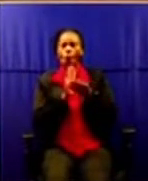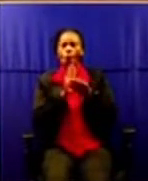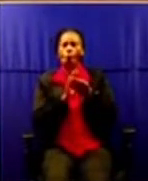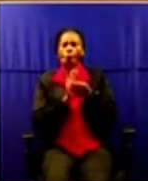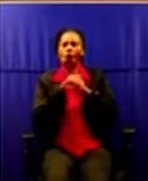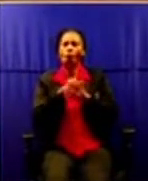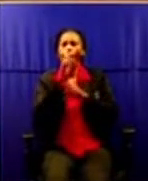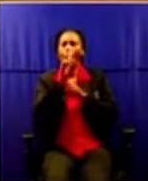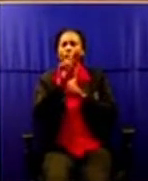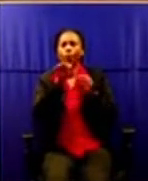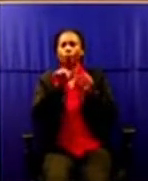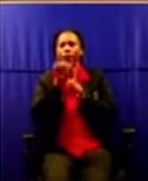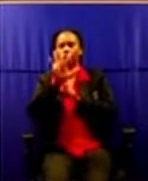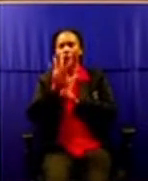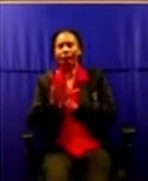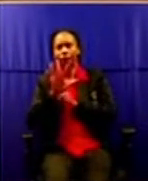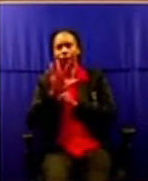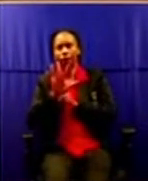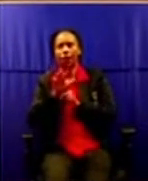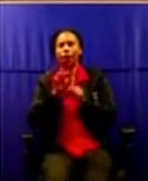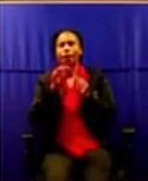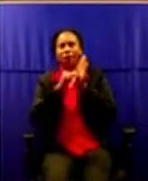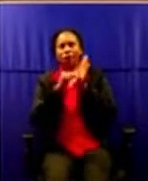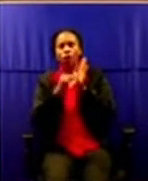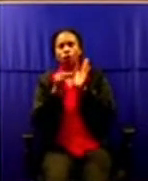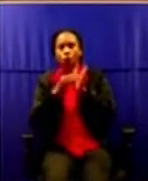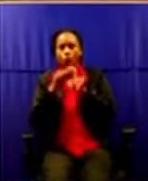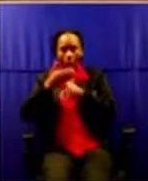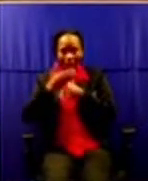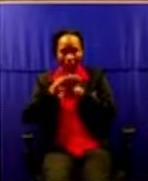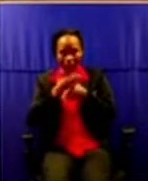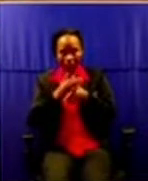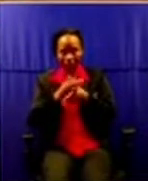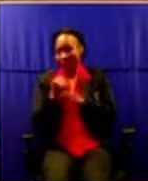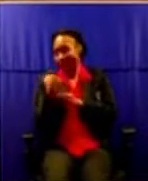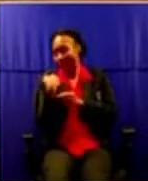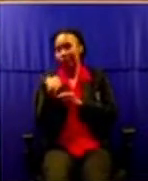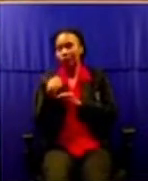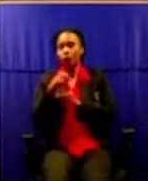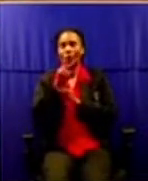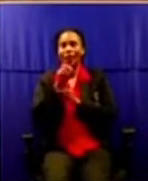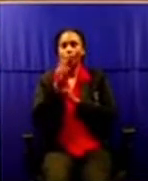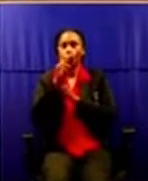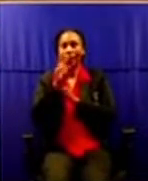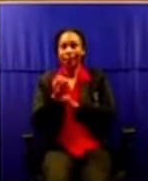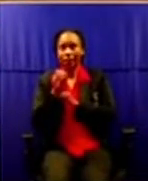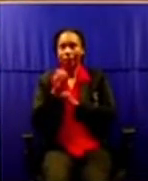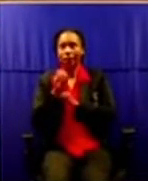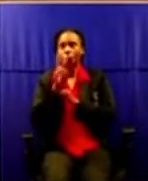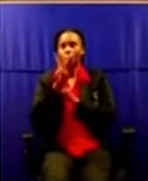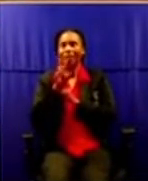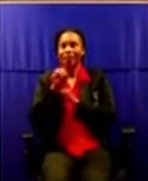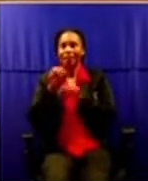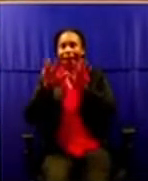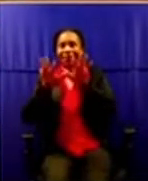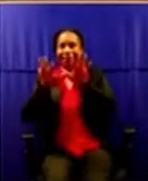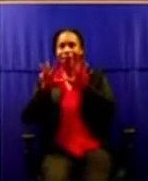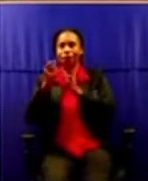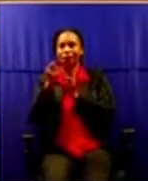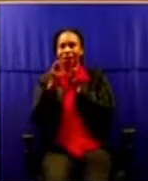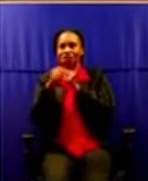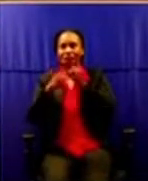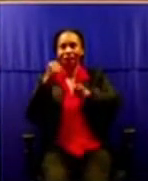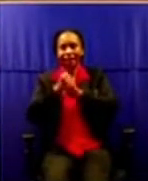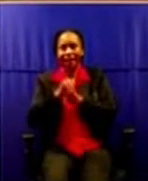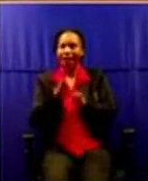young people in the 2019 and 2020 financial year. This is a phenomenal